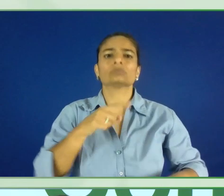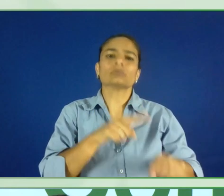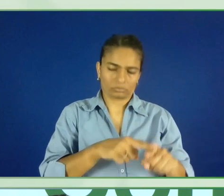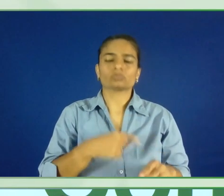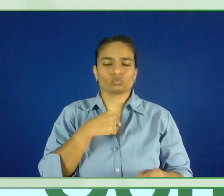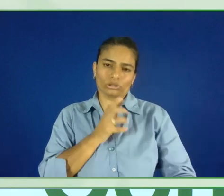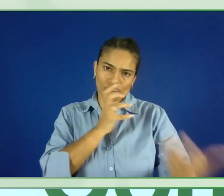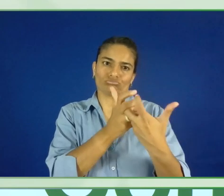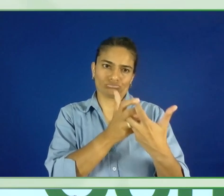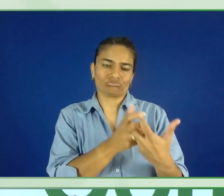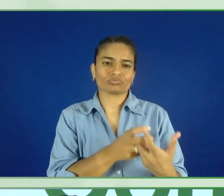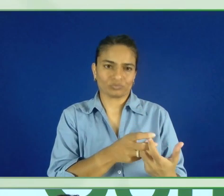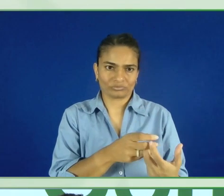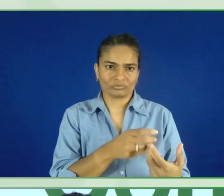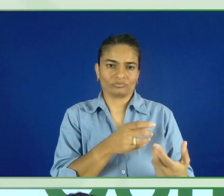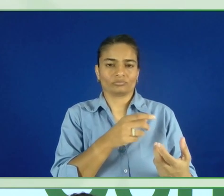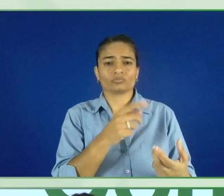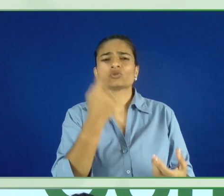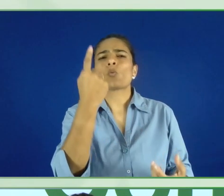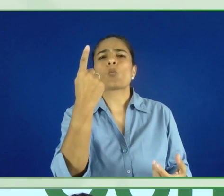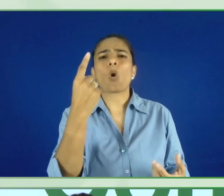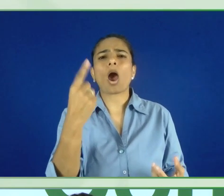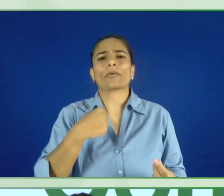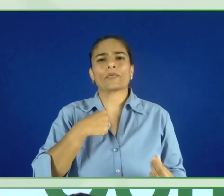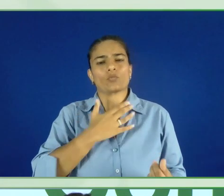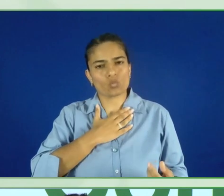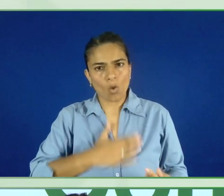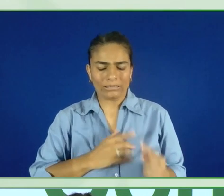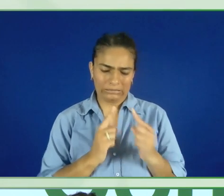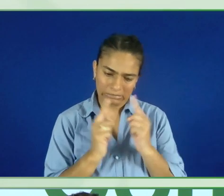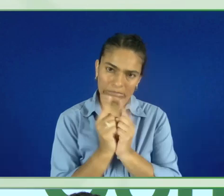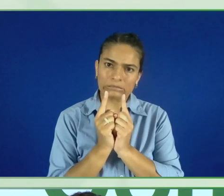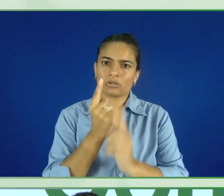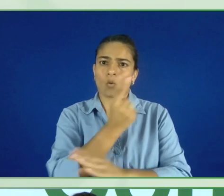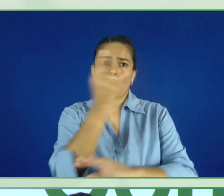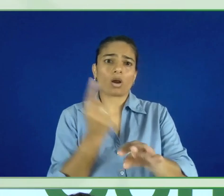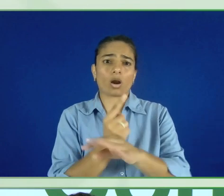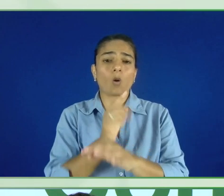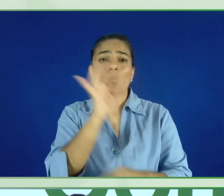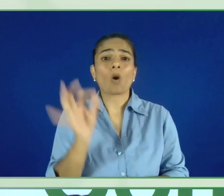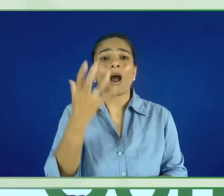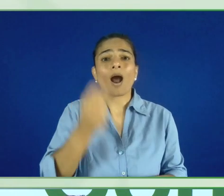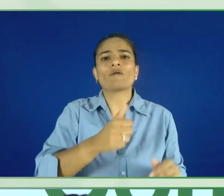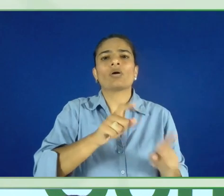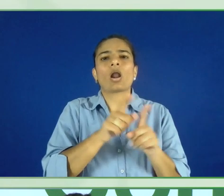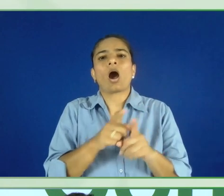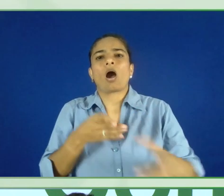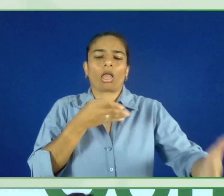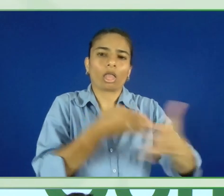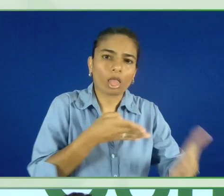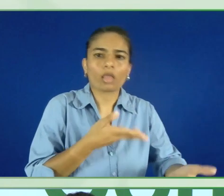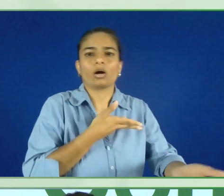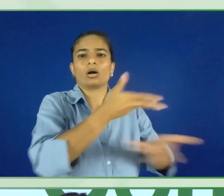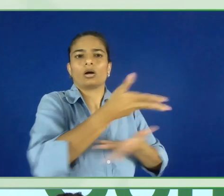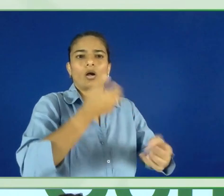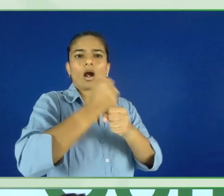one reason that they're kept really intentionally short is so that we can make sure that we're not creating a barrier to engaging employers. Employers are happy to